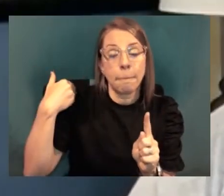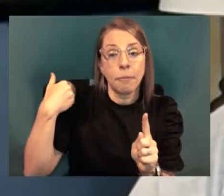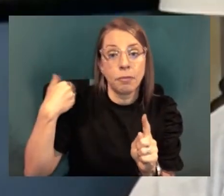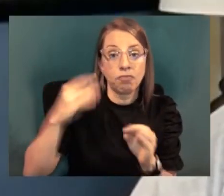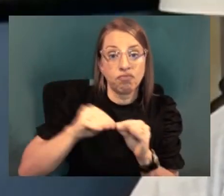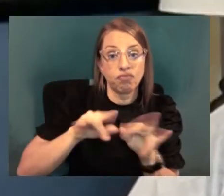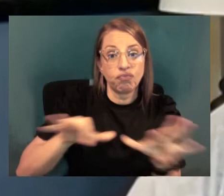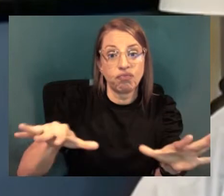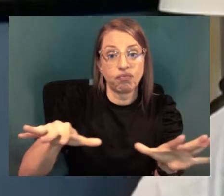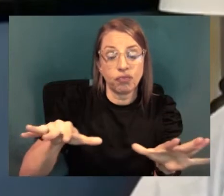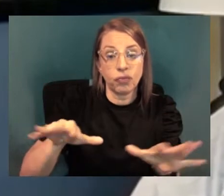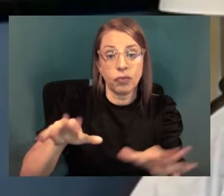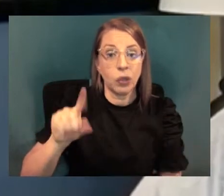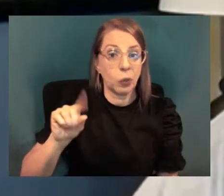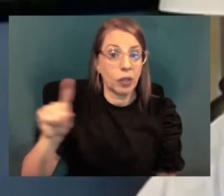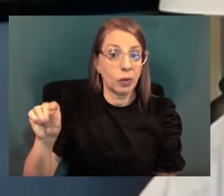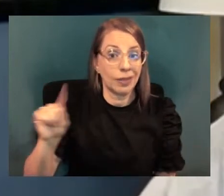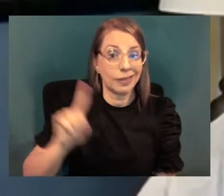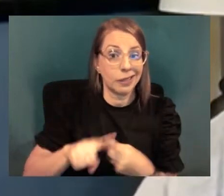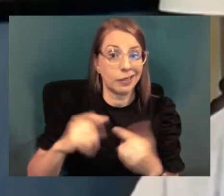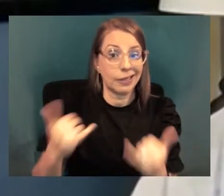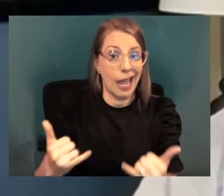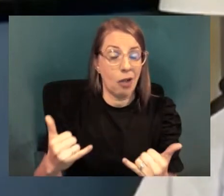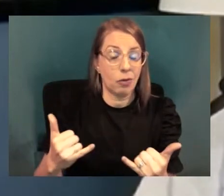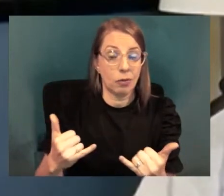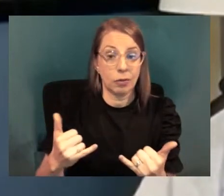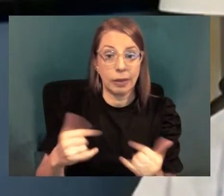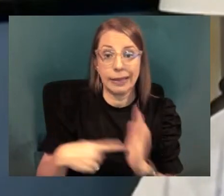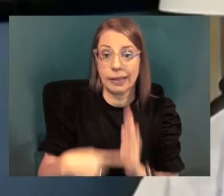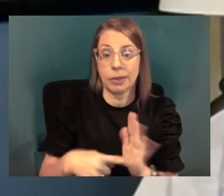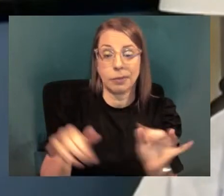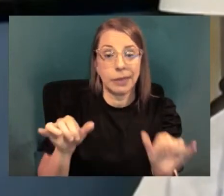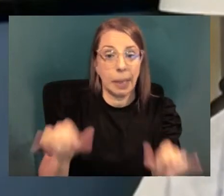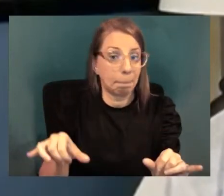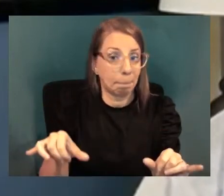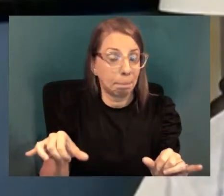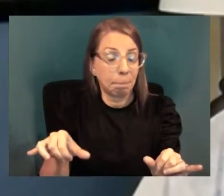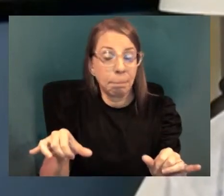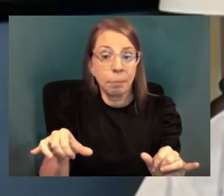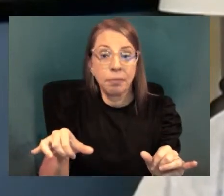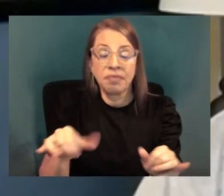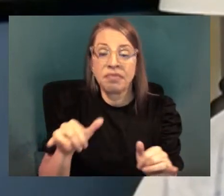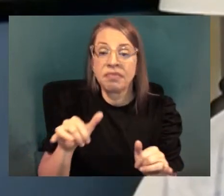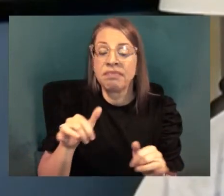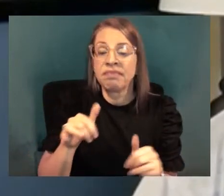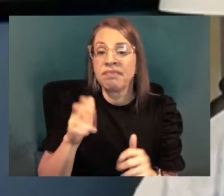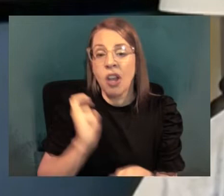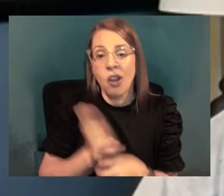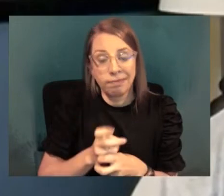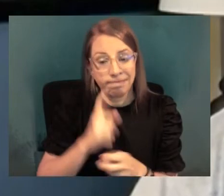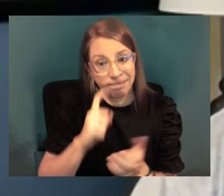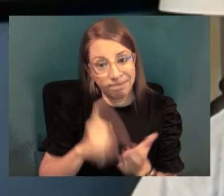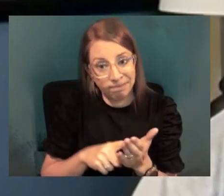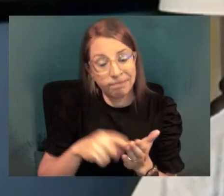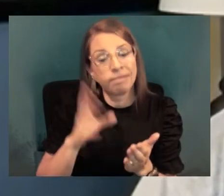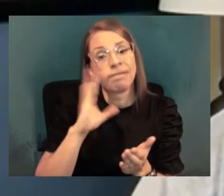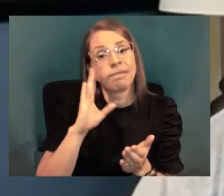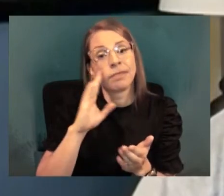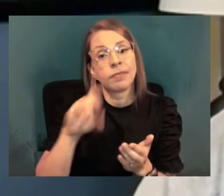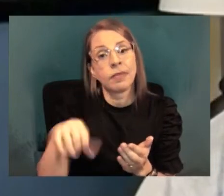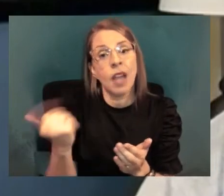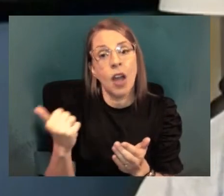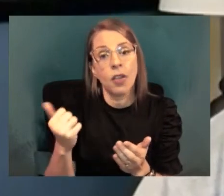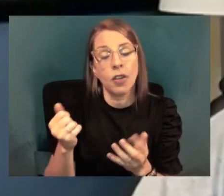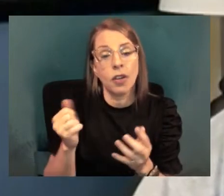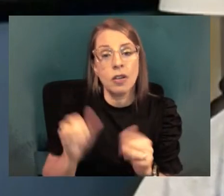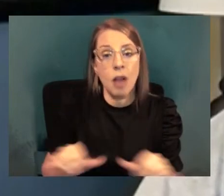back in 2020 till now. The symptoms really remain the same. It is difficult to tell. We know there are other common